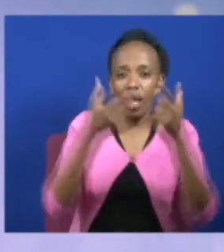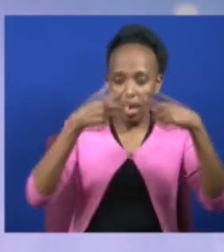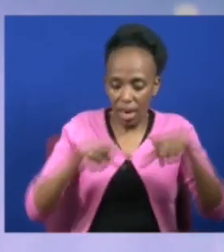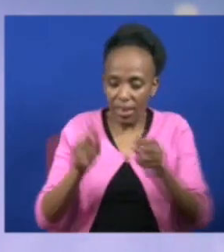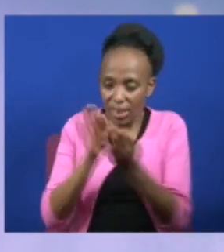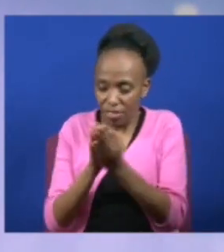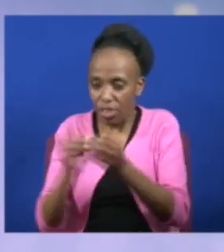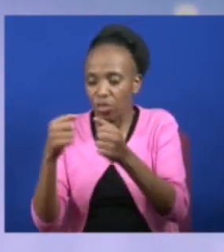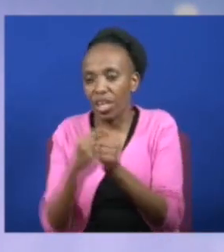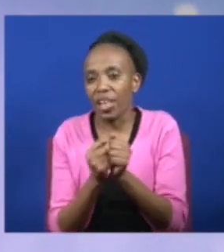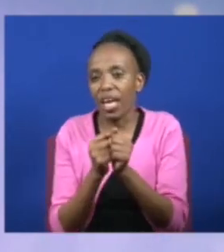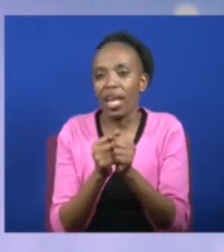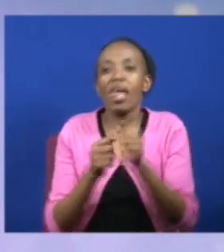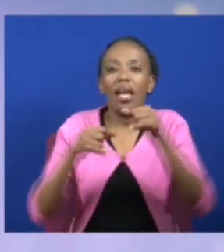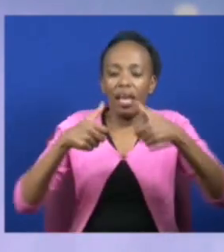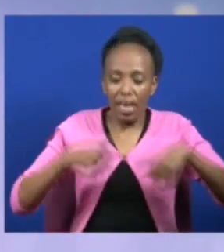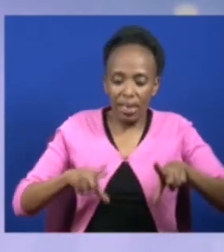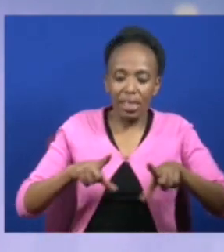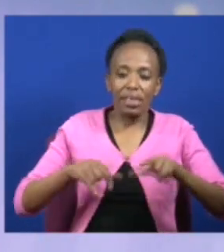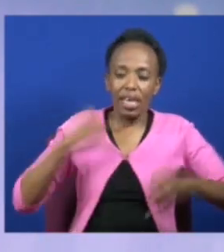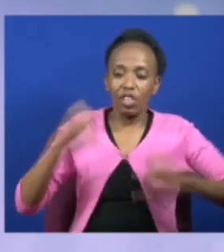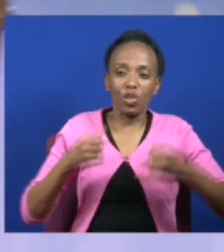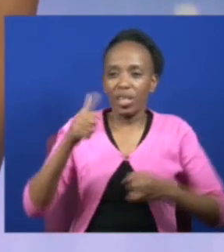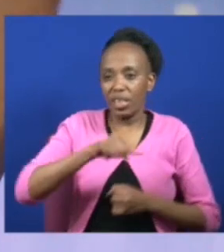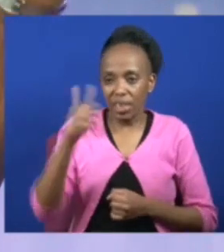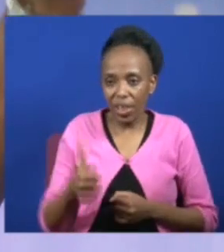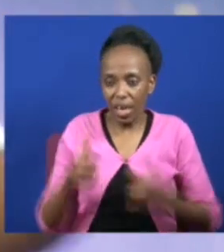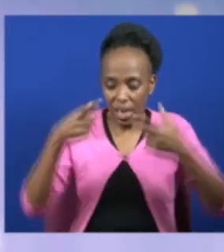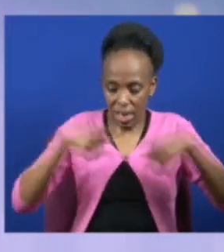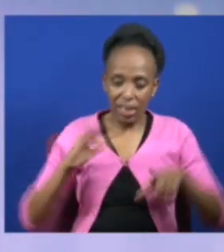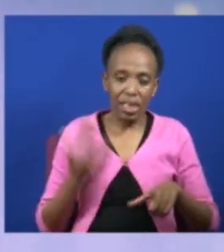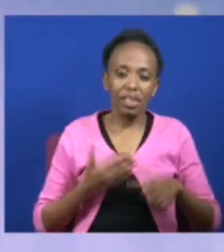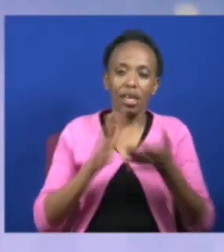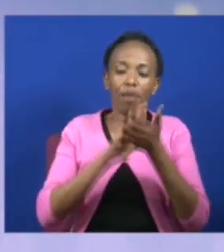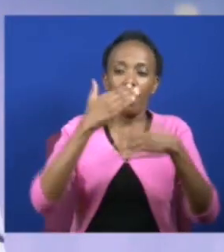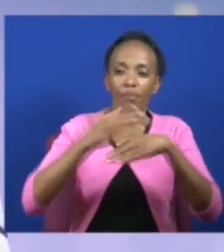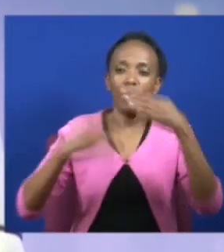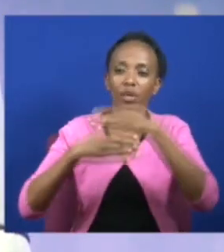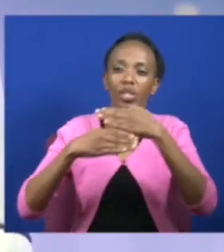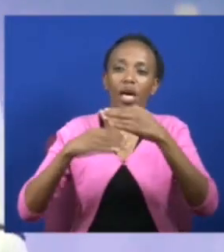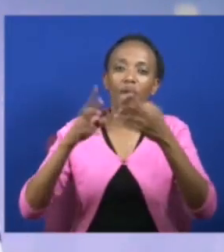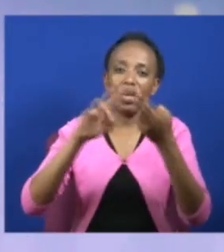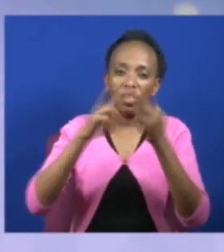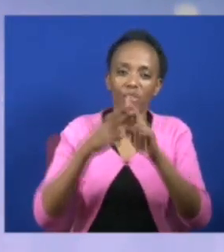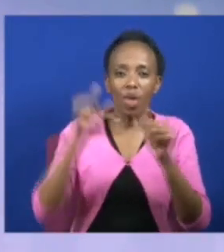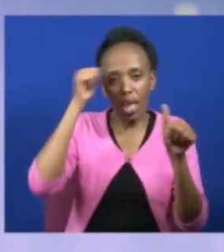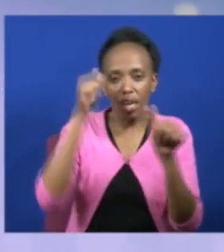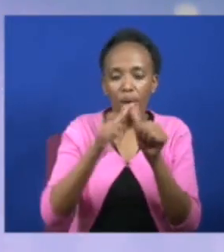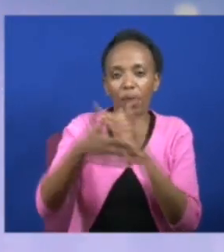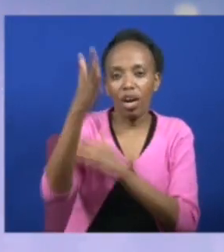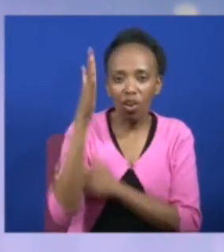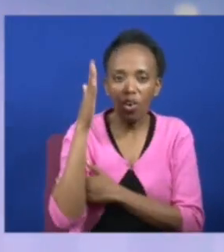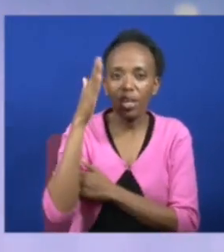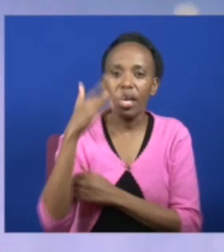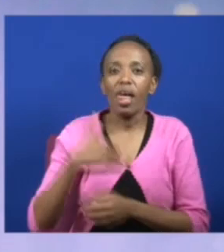let's invest together, let us enjoy each other, let us build our relationships. Remember that